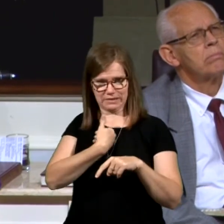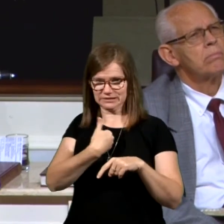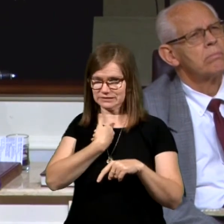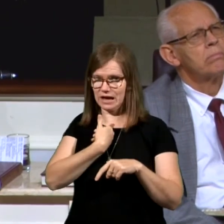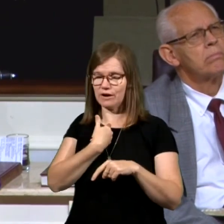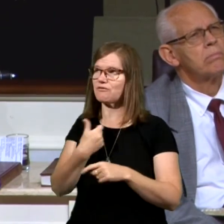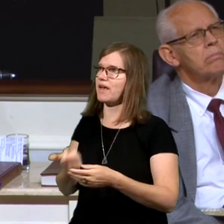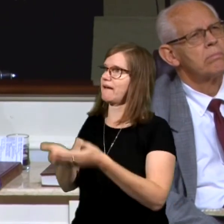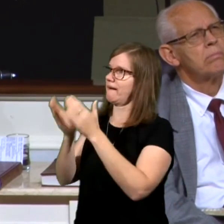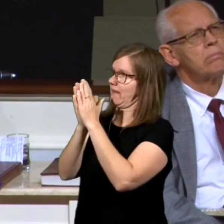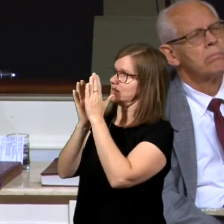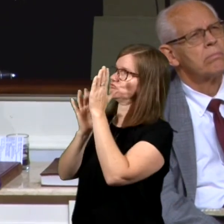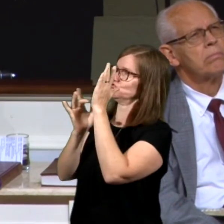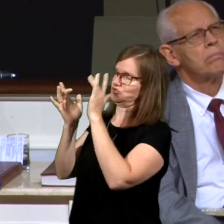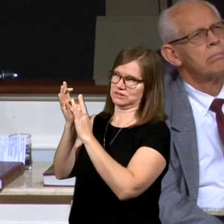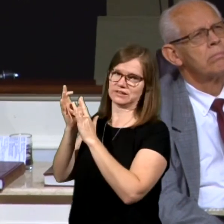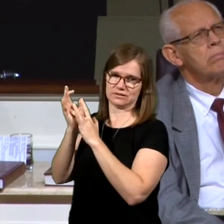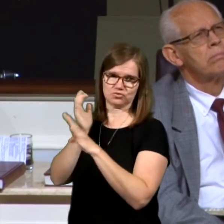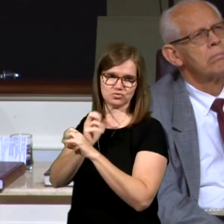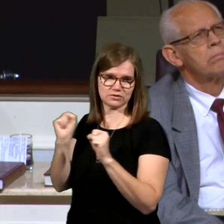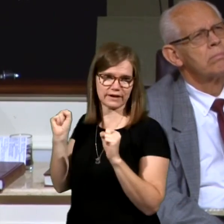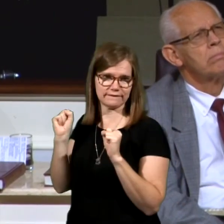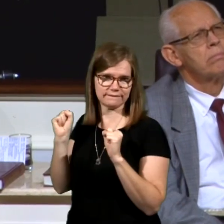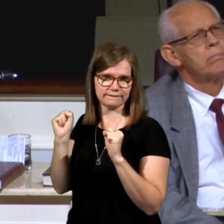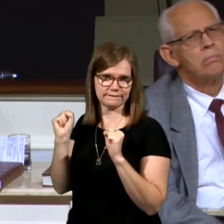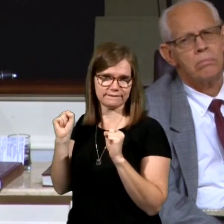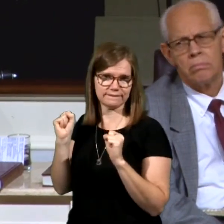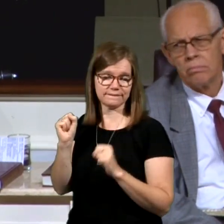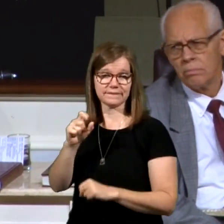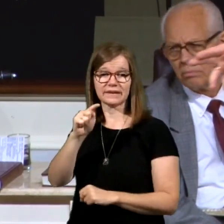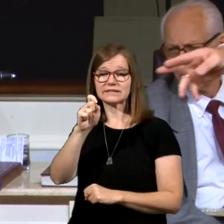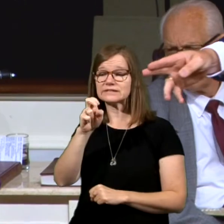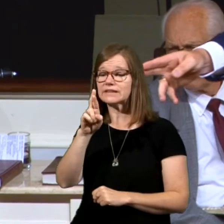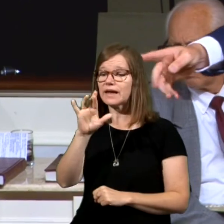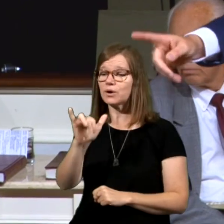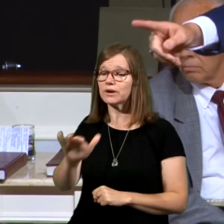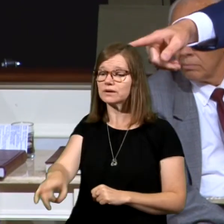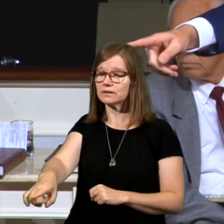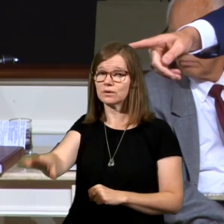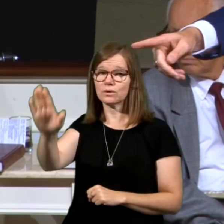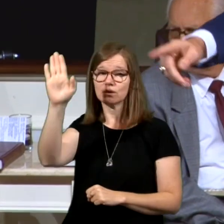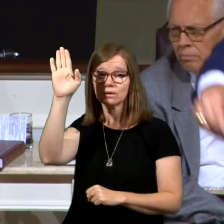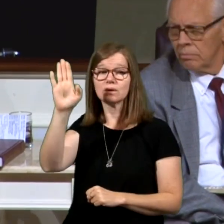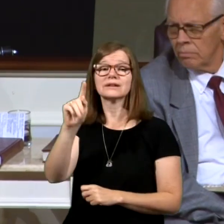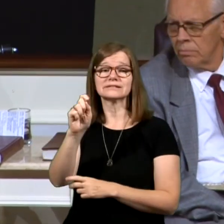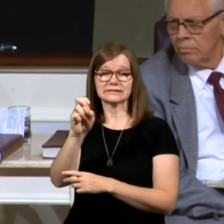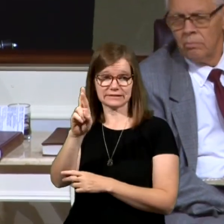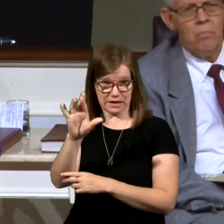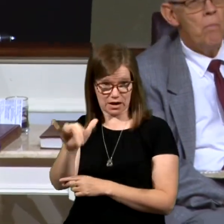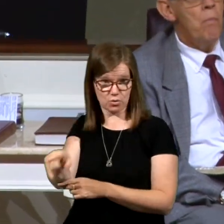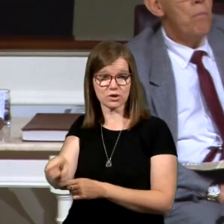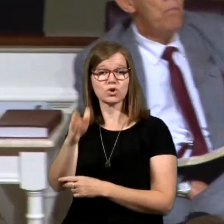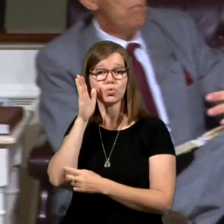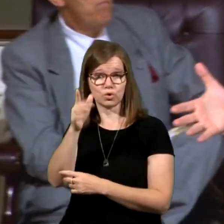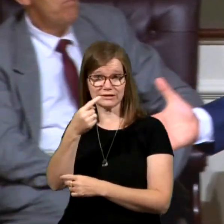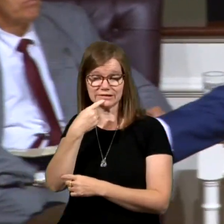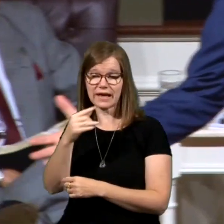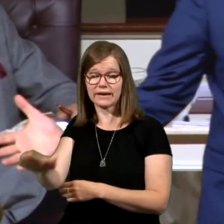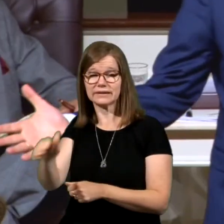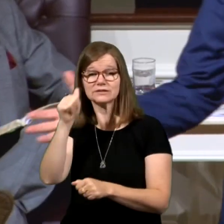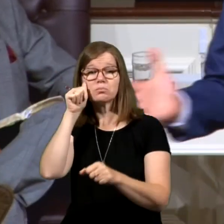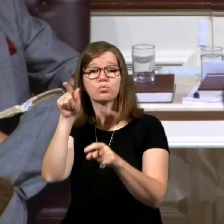asked Jesus to save him. Terry over here, raise your hand, Terry. Terry would tell you that his brother